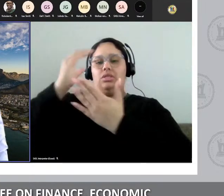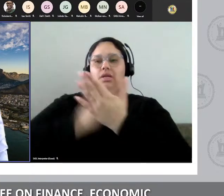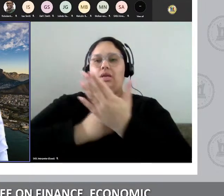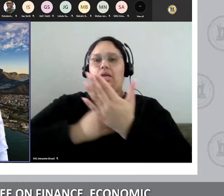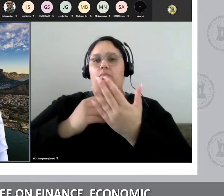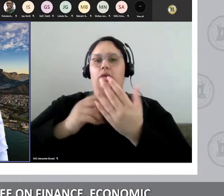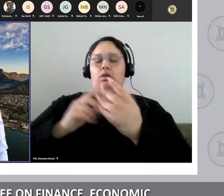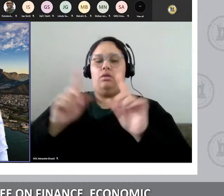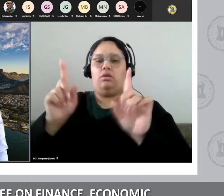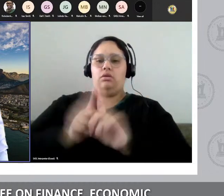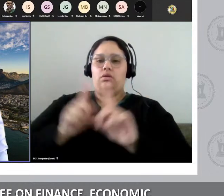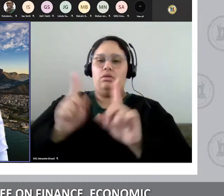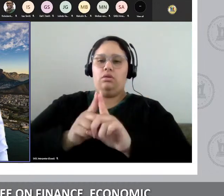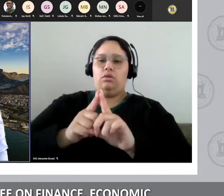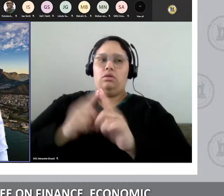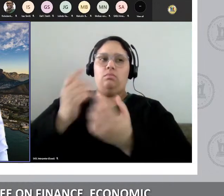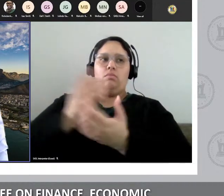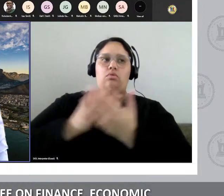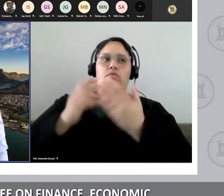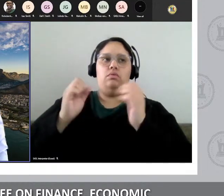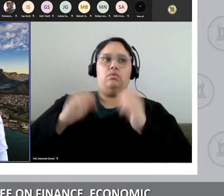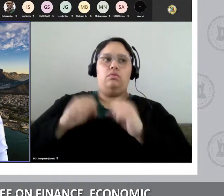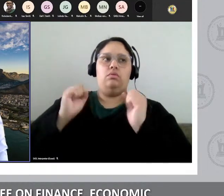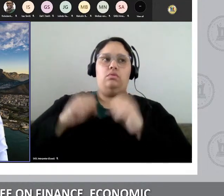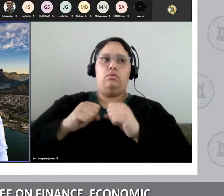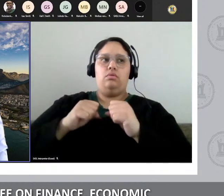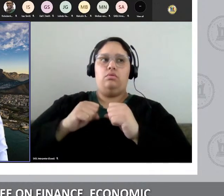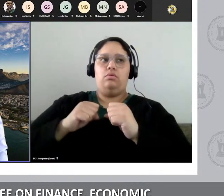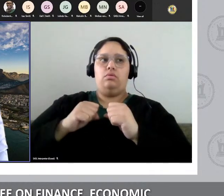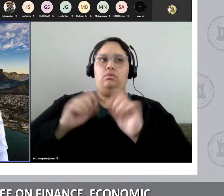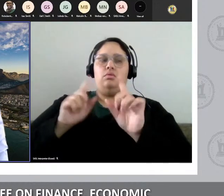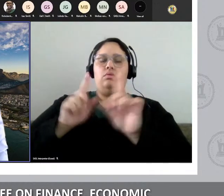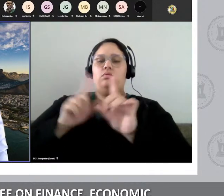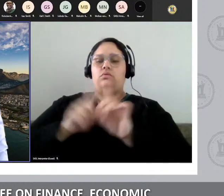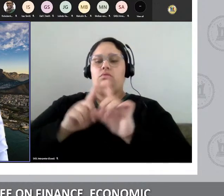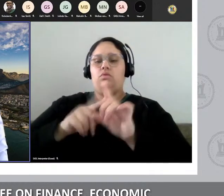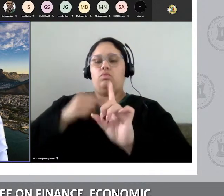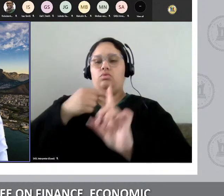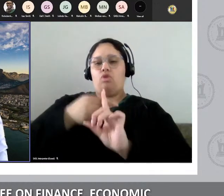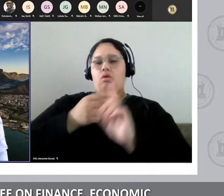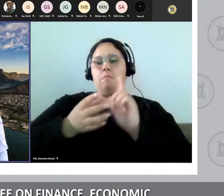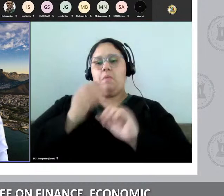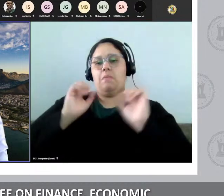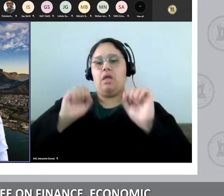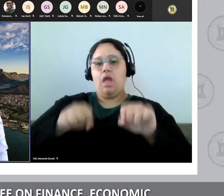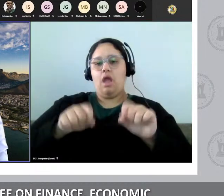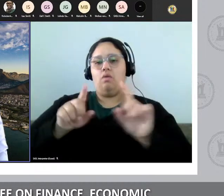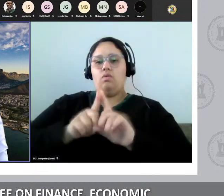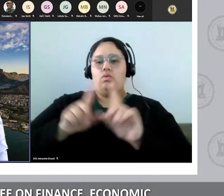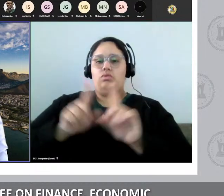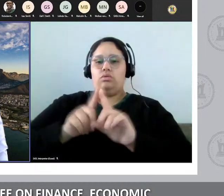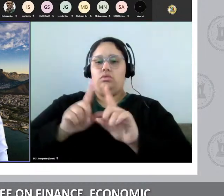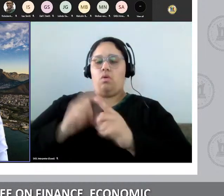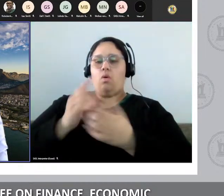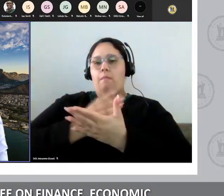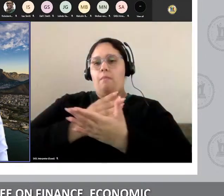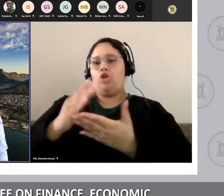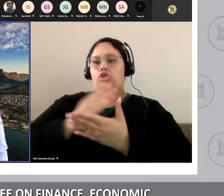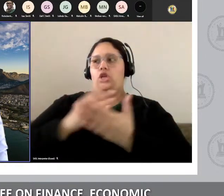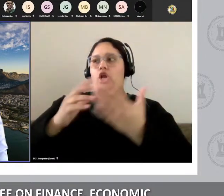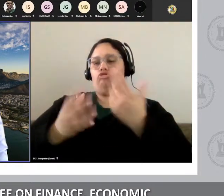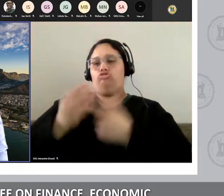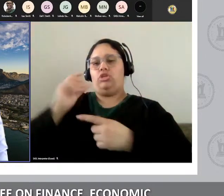process, but it wasn't the final agreement, and so we can't claim that we hit that target or that we actually partially achieved